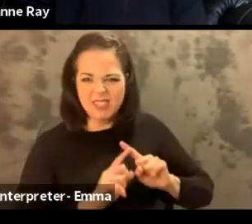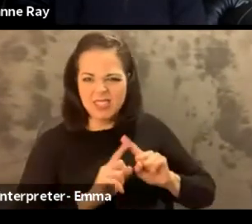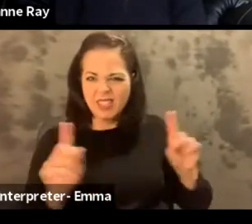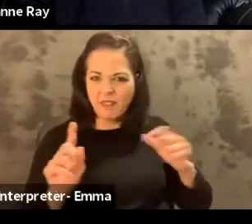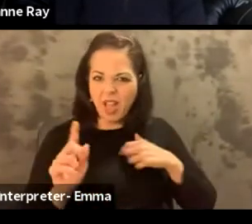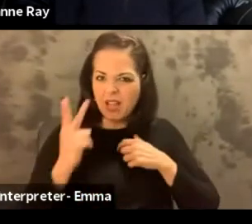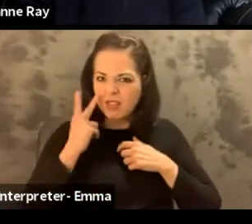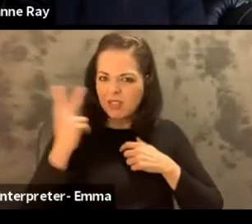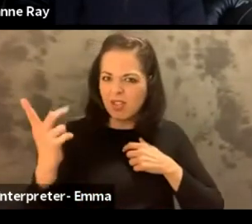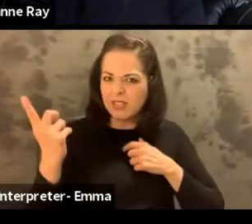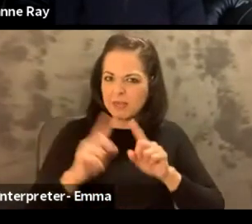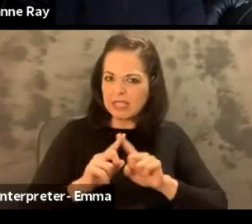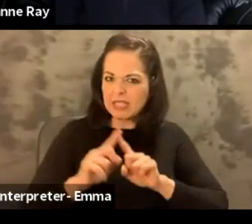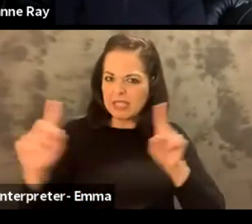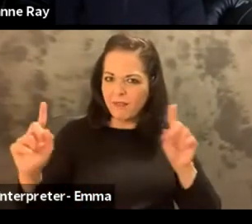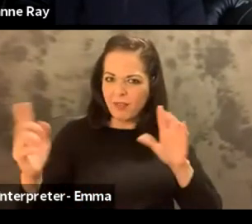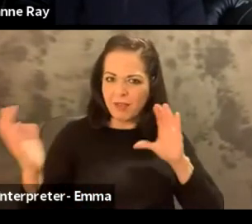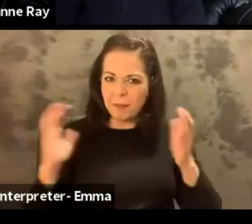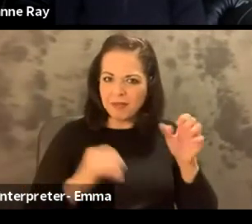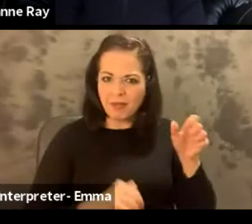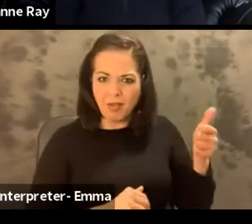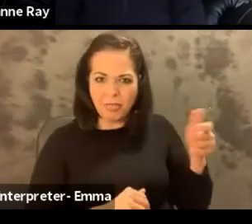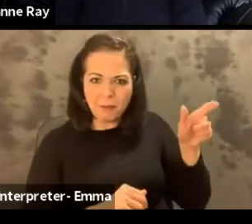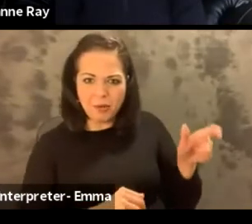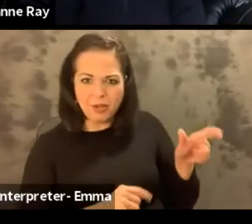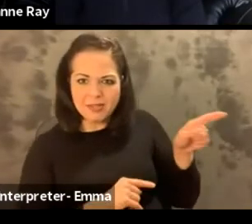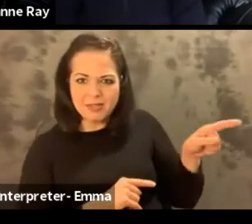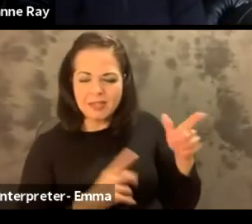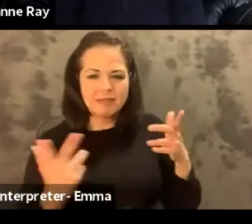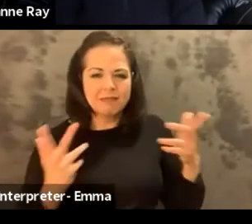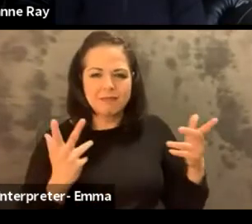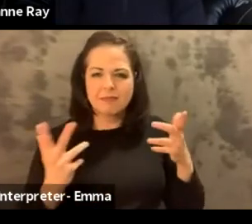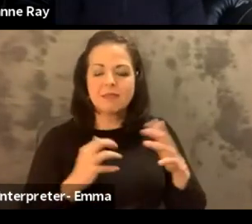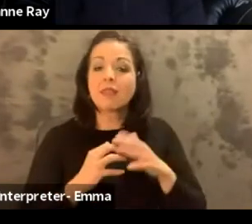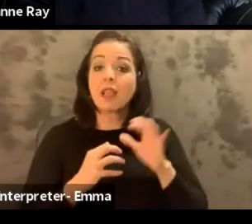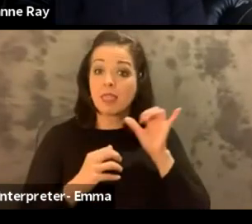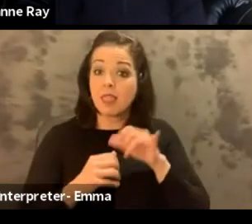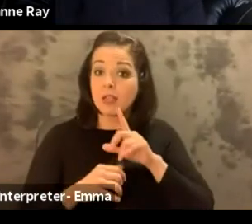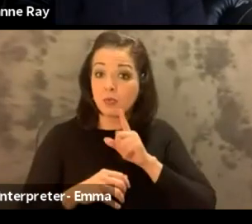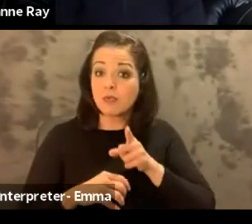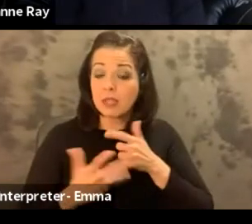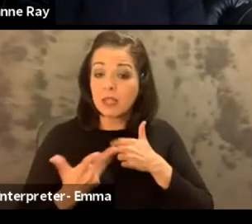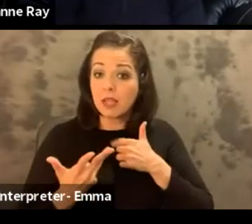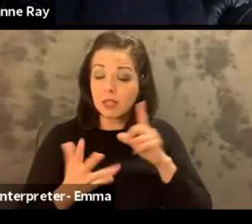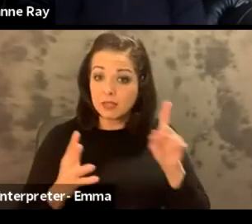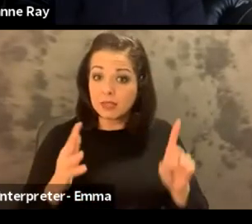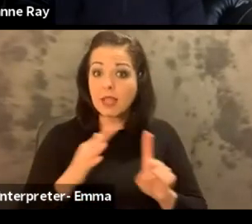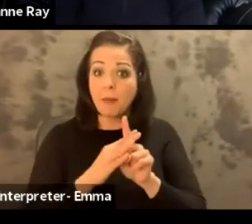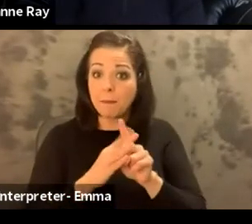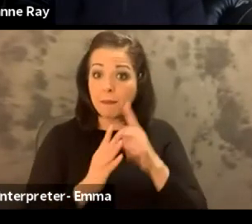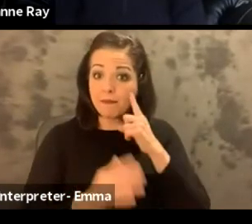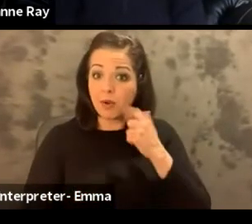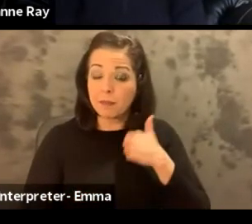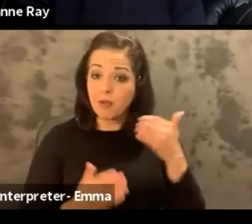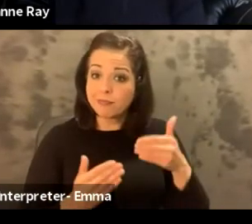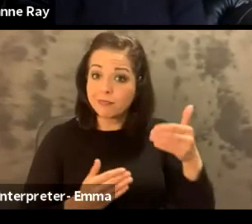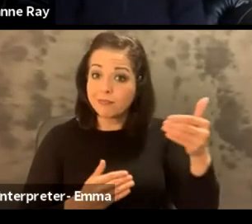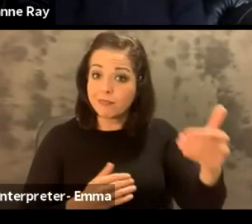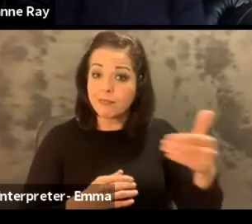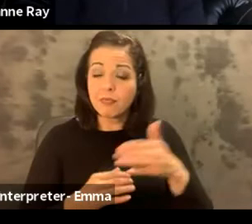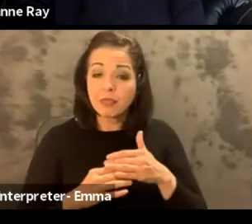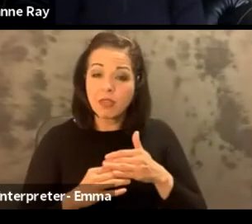something completely different than this other person saw. And that's what really came up for me